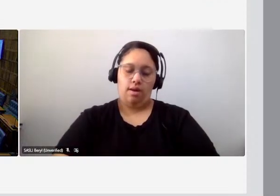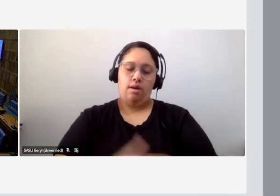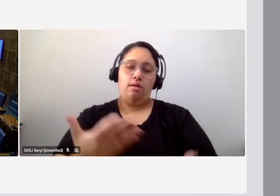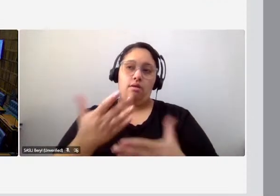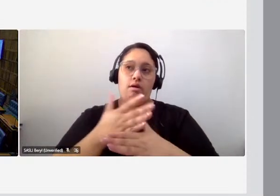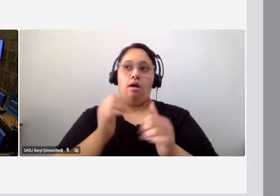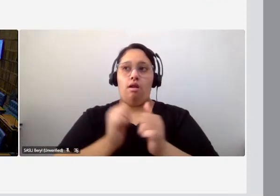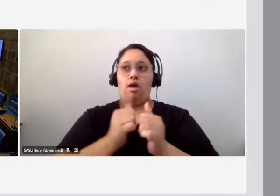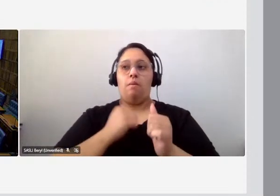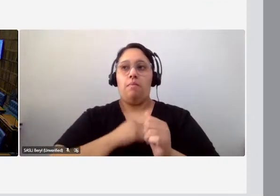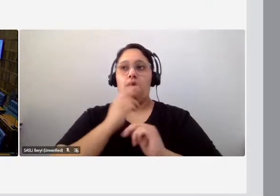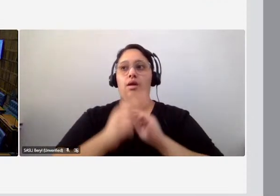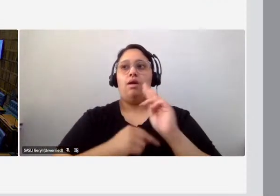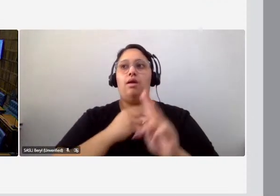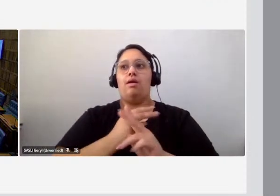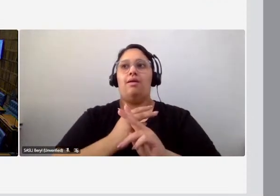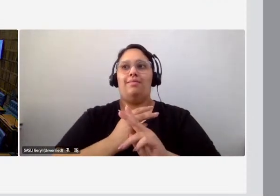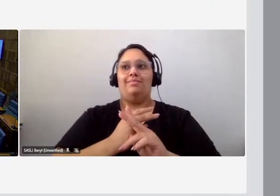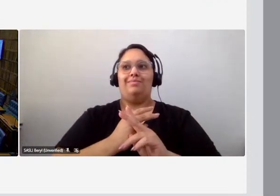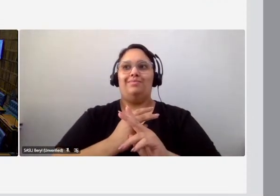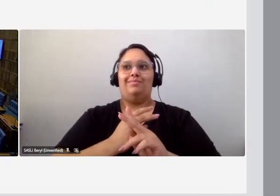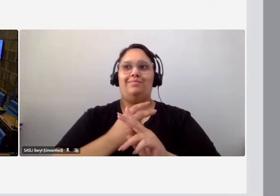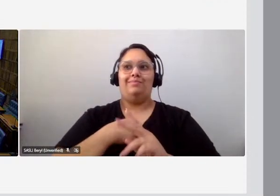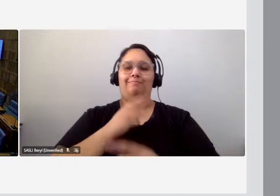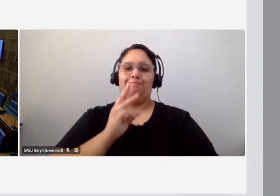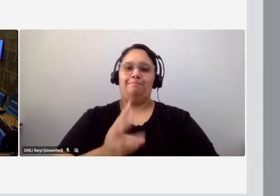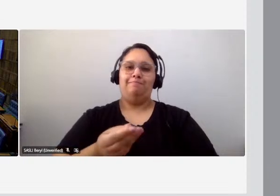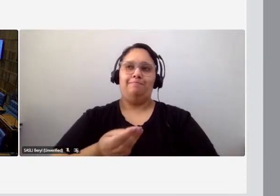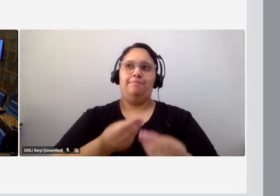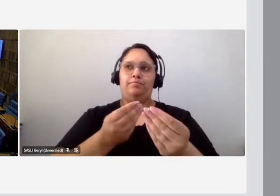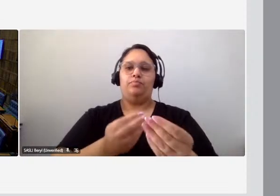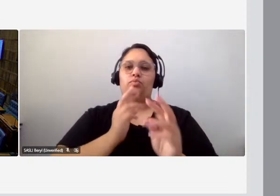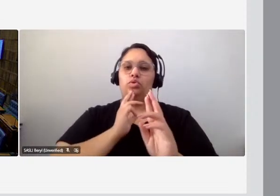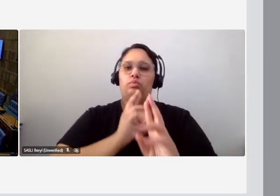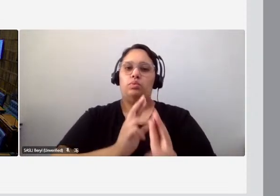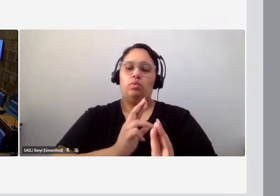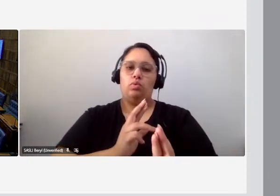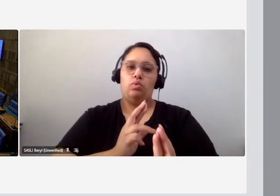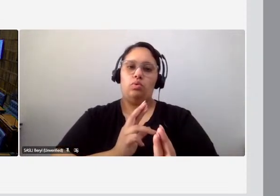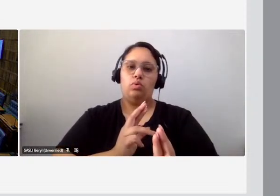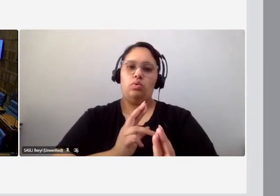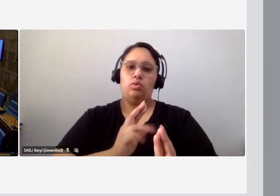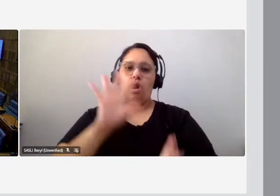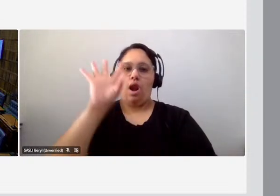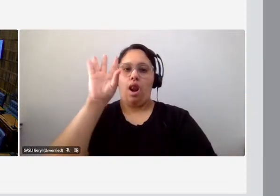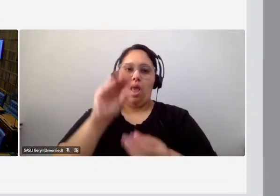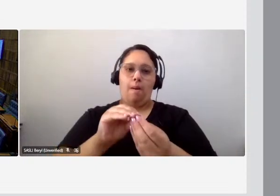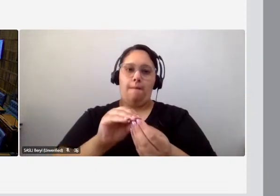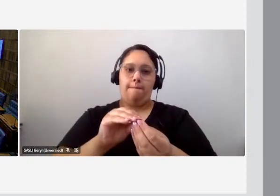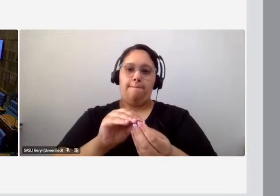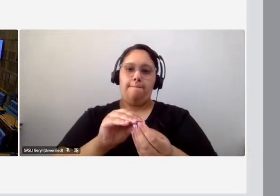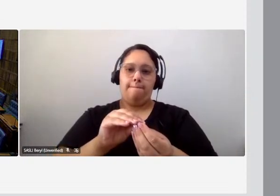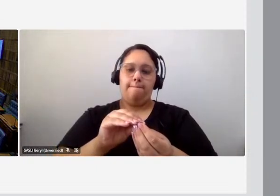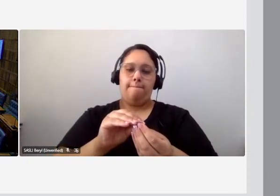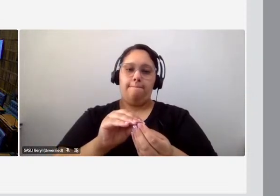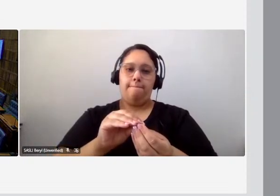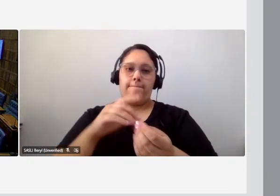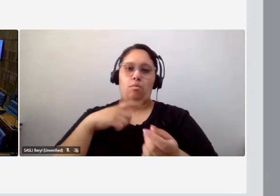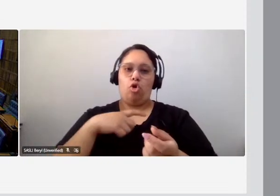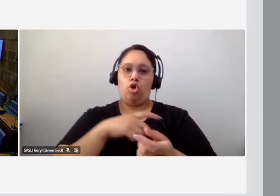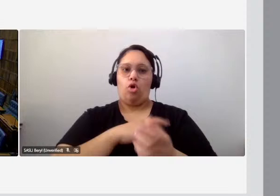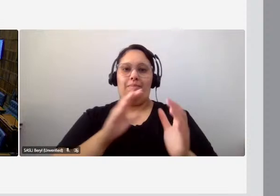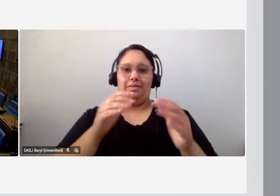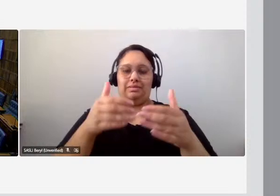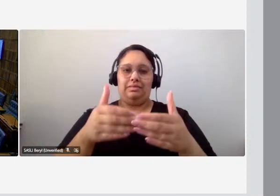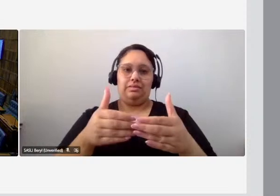I'm going to put the report in its totality to the committee.